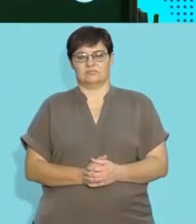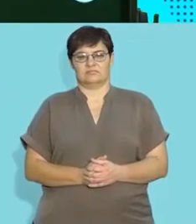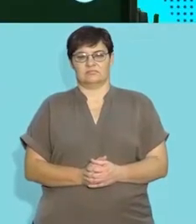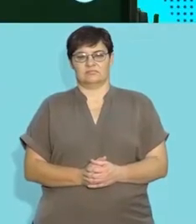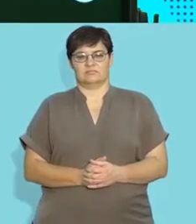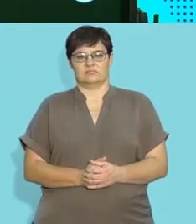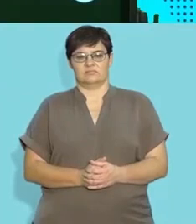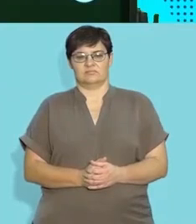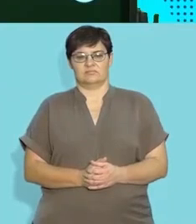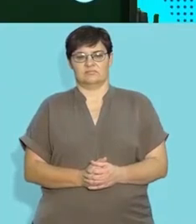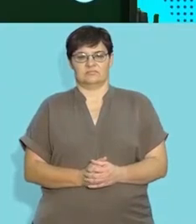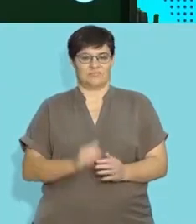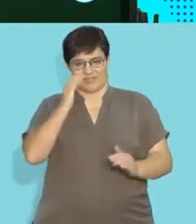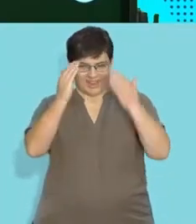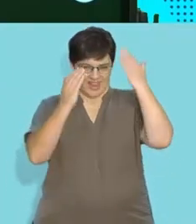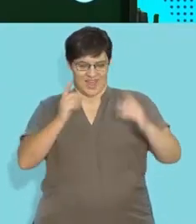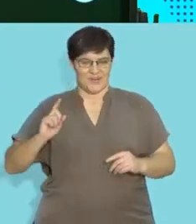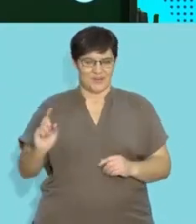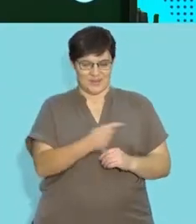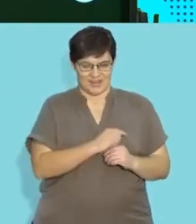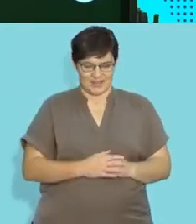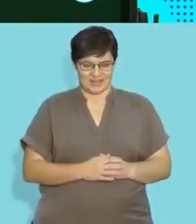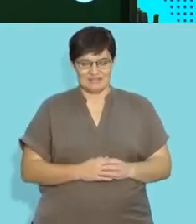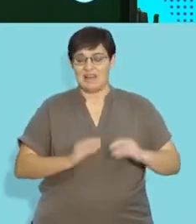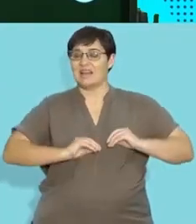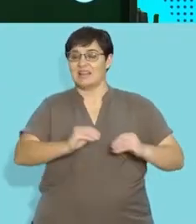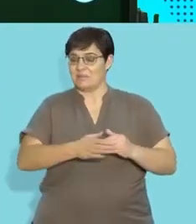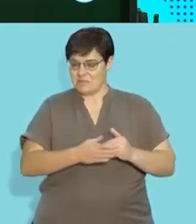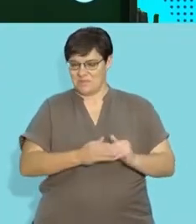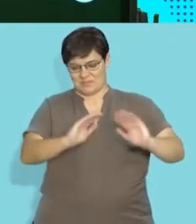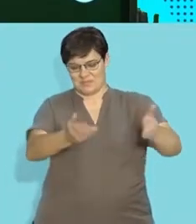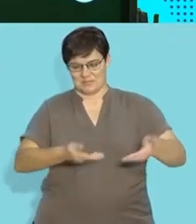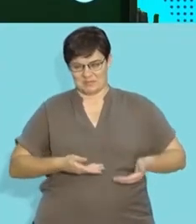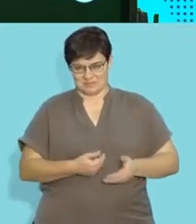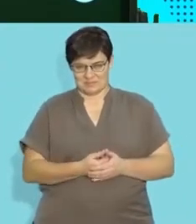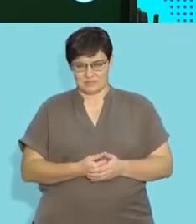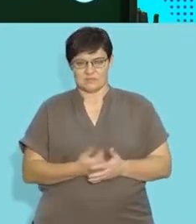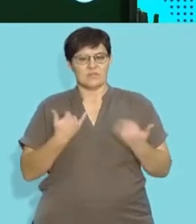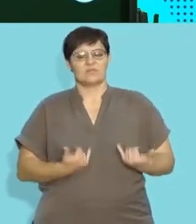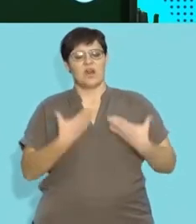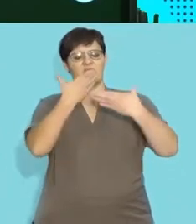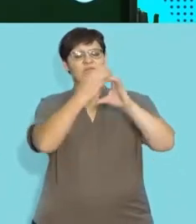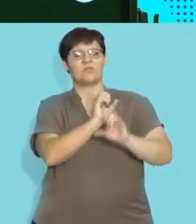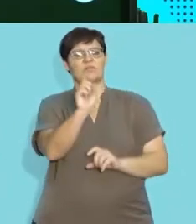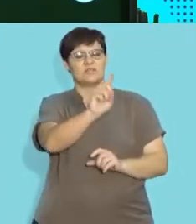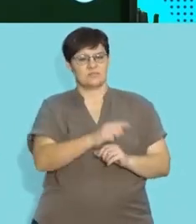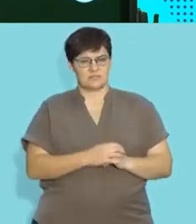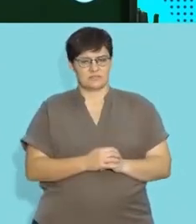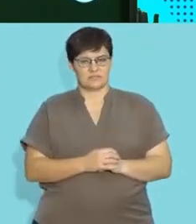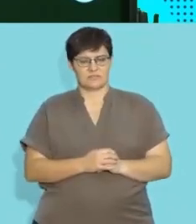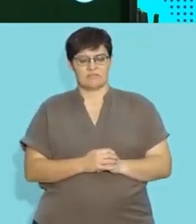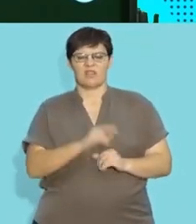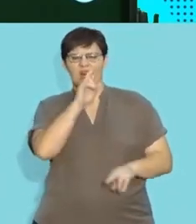Hello out there, welcome back once again. So our focus today, we'd like to do some revision, focusing